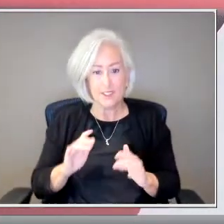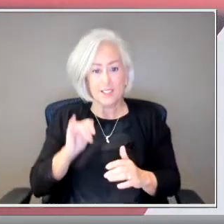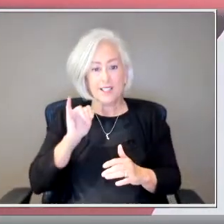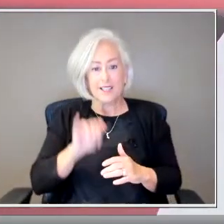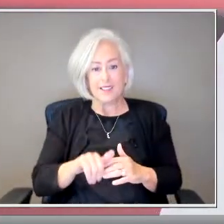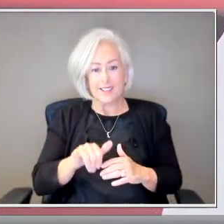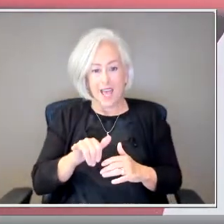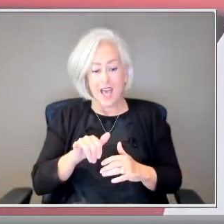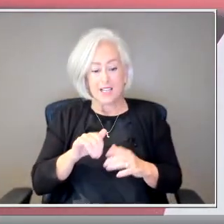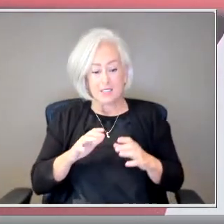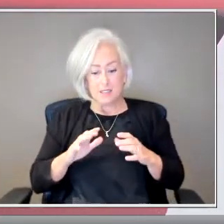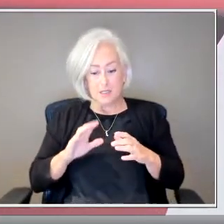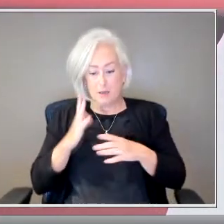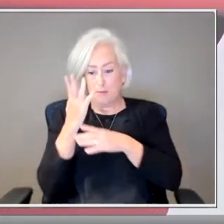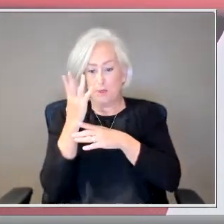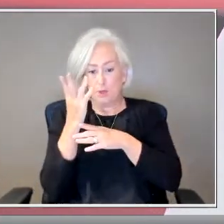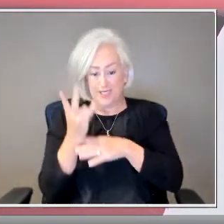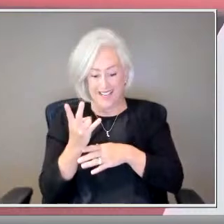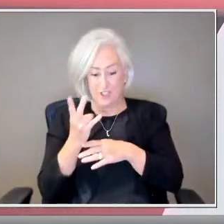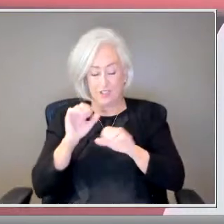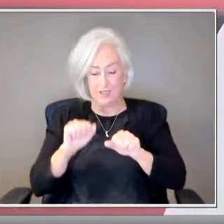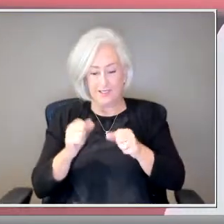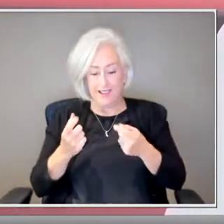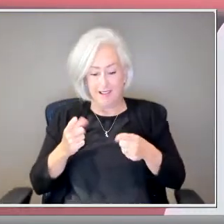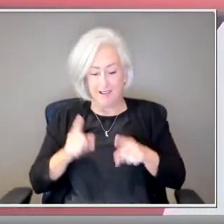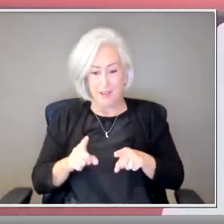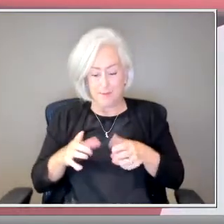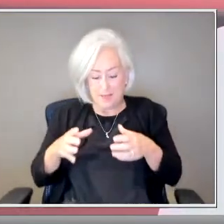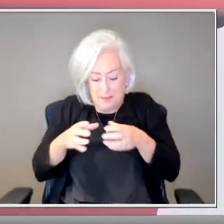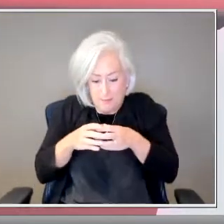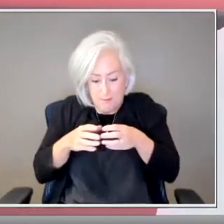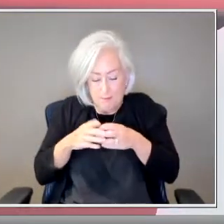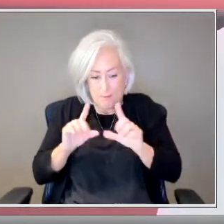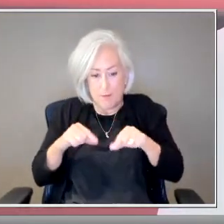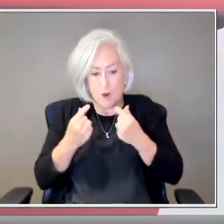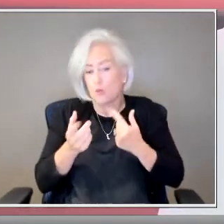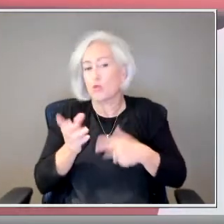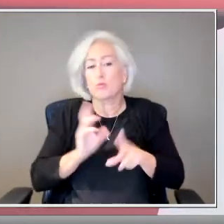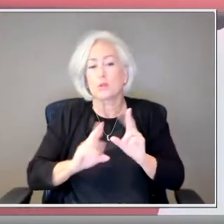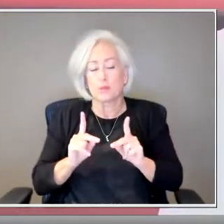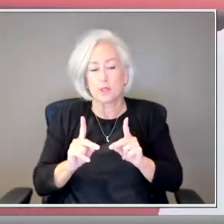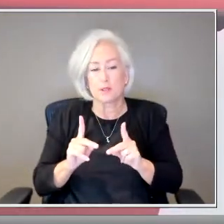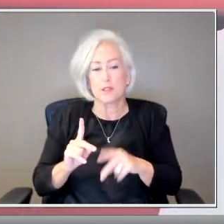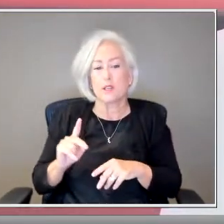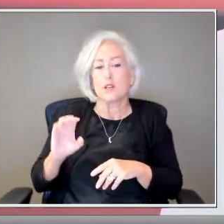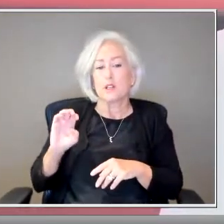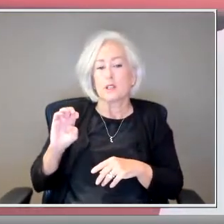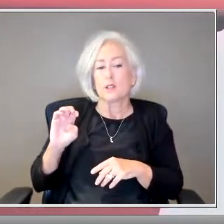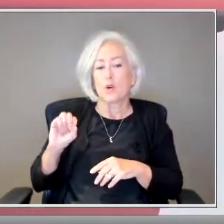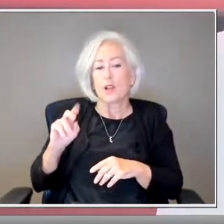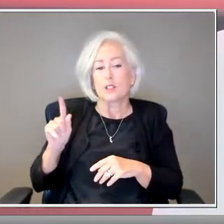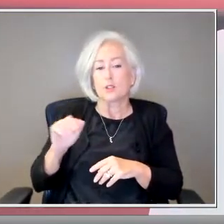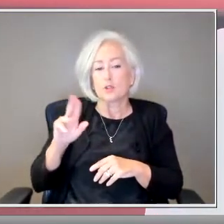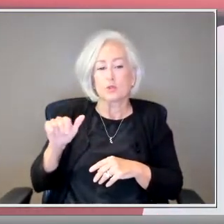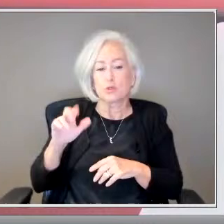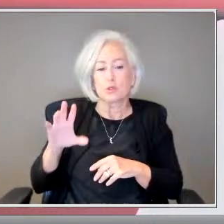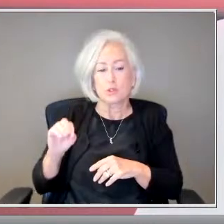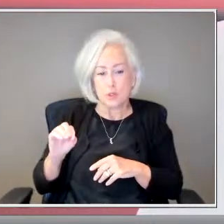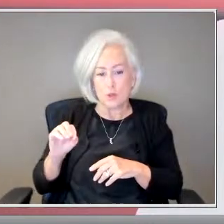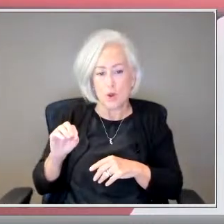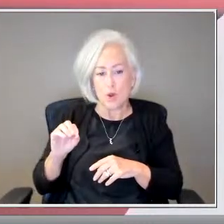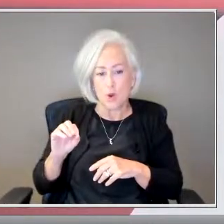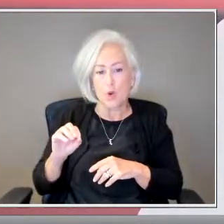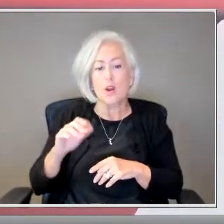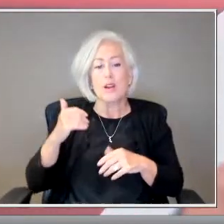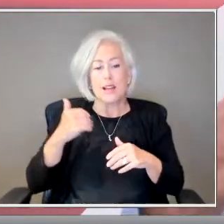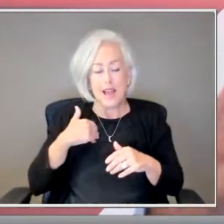an advanced therapy that's based on trastuzumab, but it's an antigen drug compound where